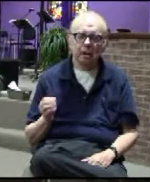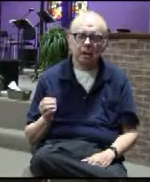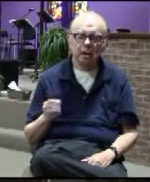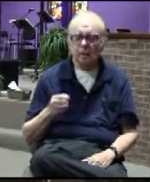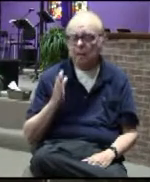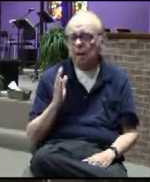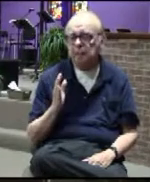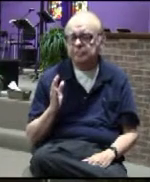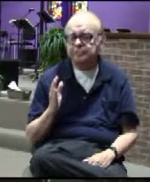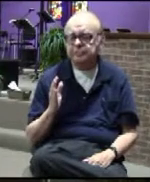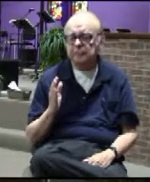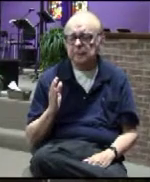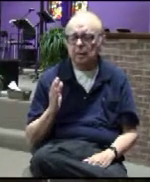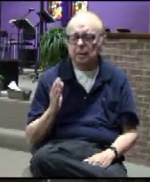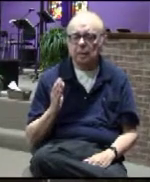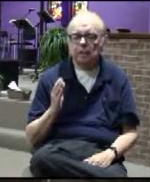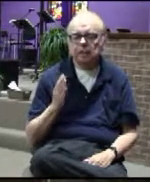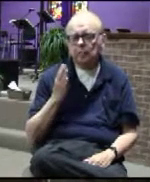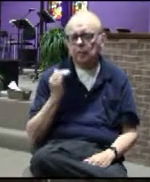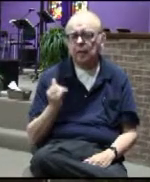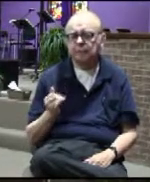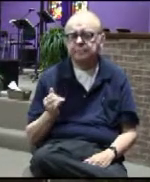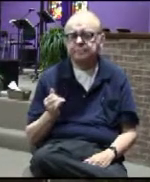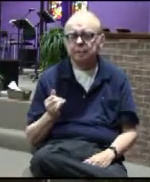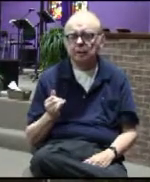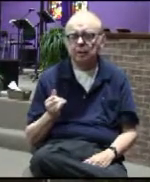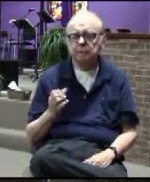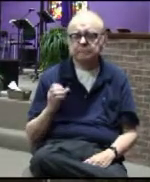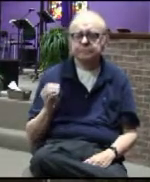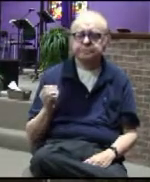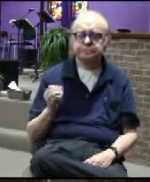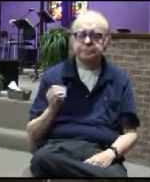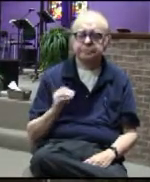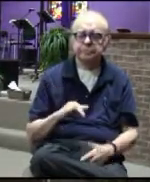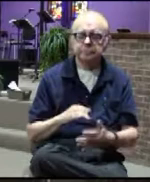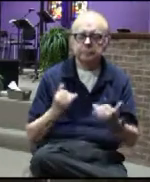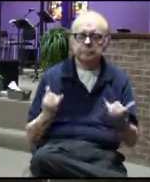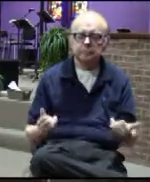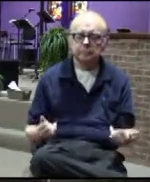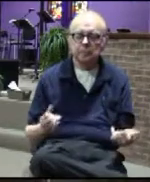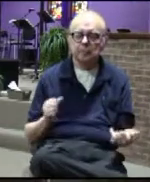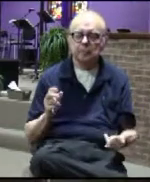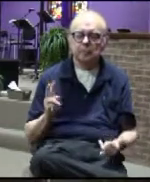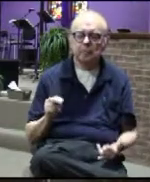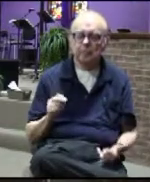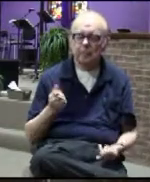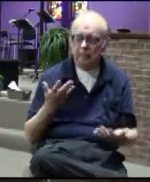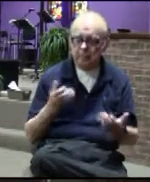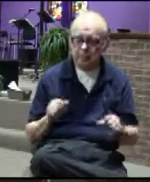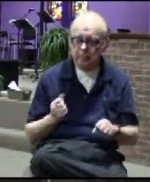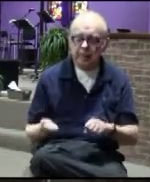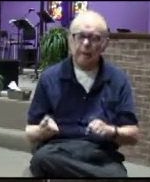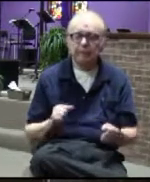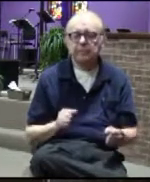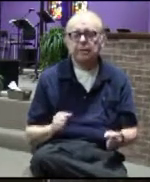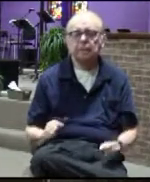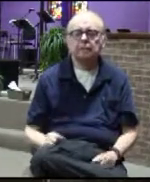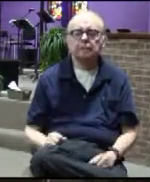of God why? so that now John who is baptizing